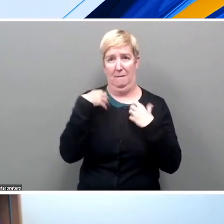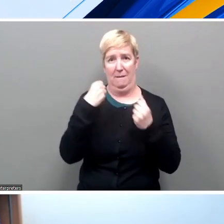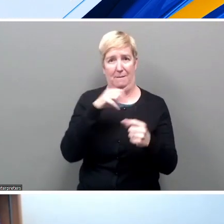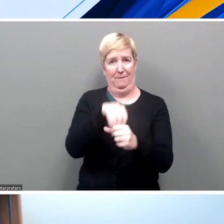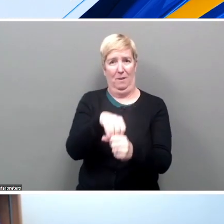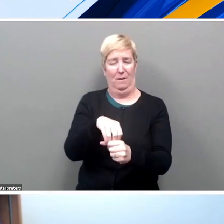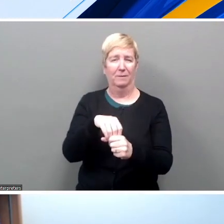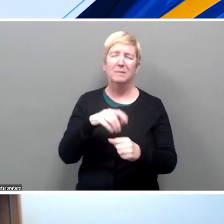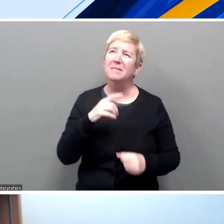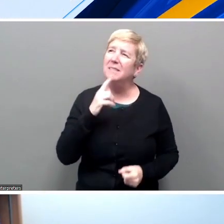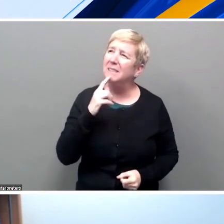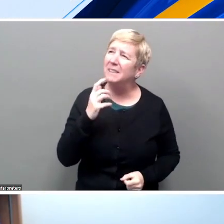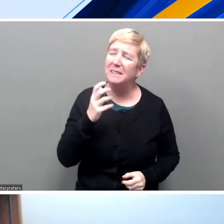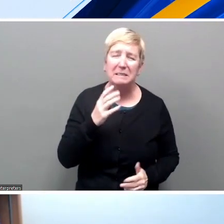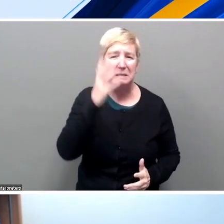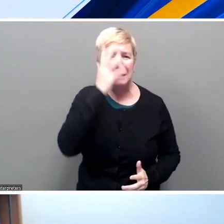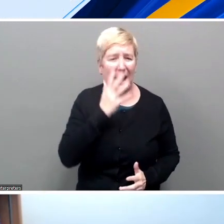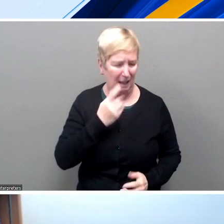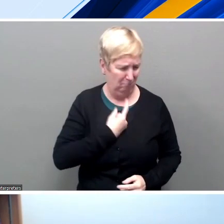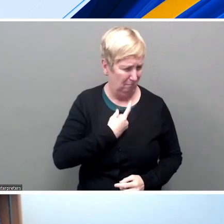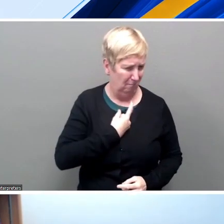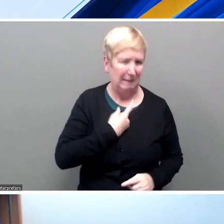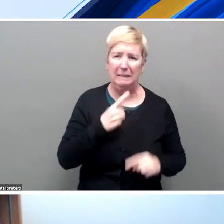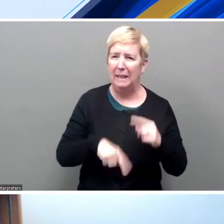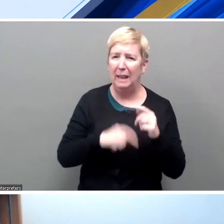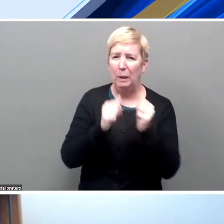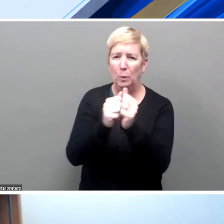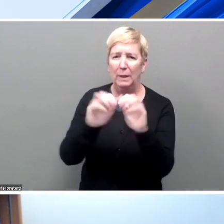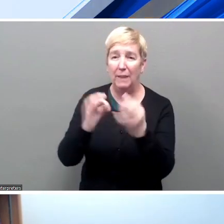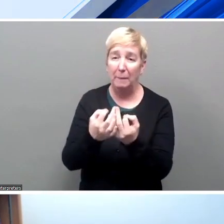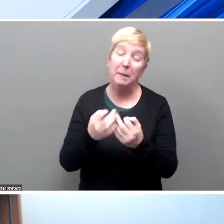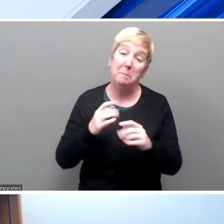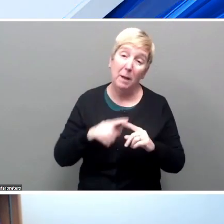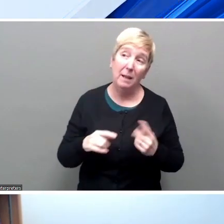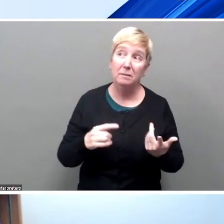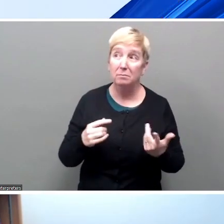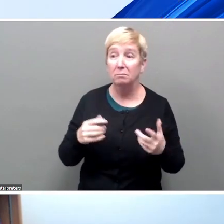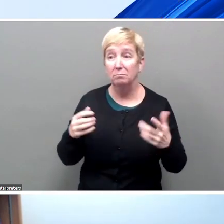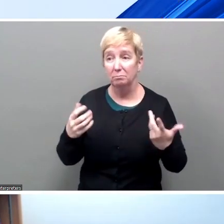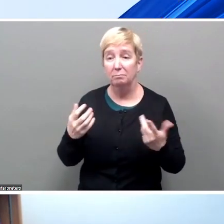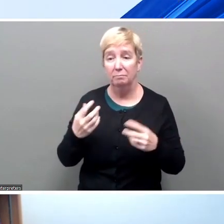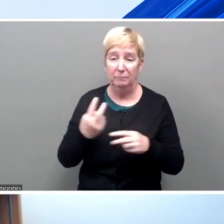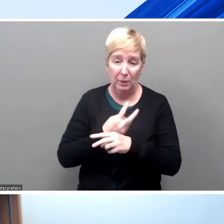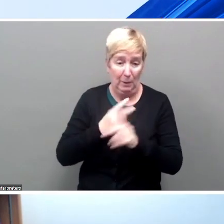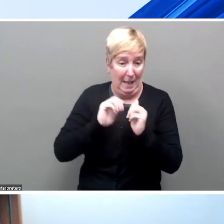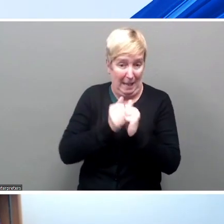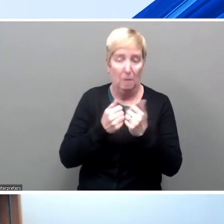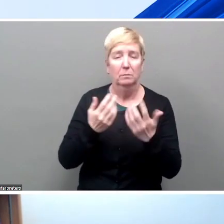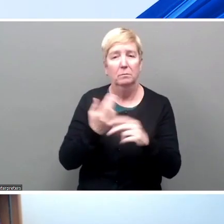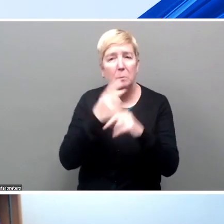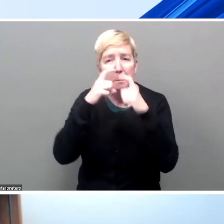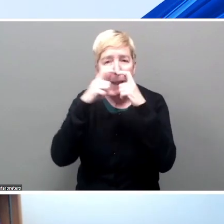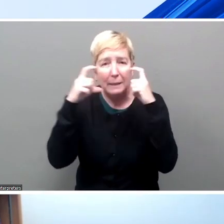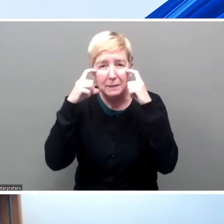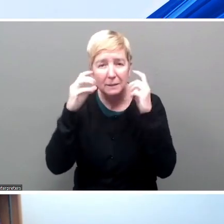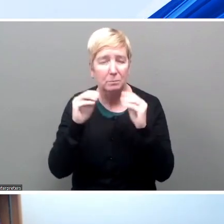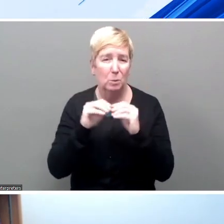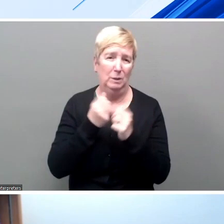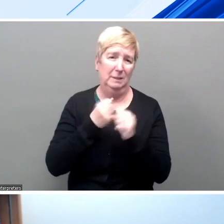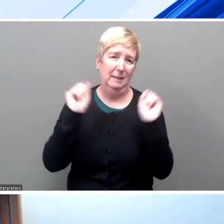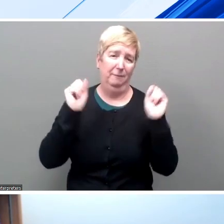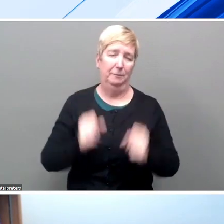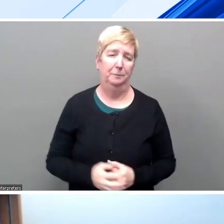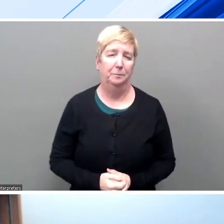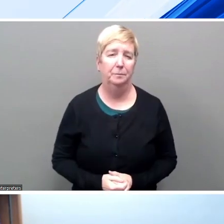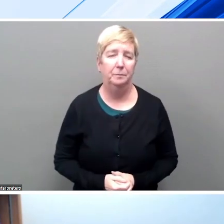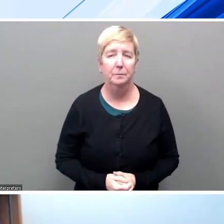sad not to be with your family and friends, but yeah, wearing a mask, figuring out ways to do this and living with COVID. And thanks again for